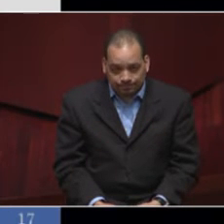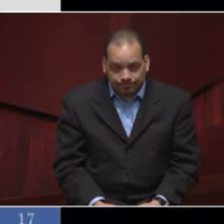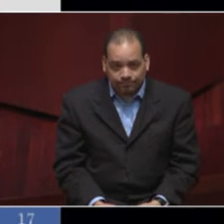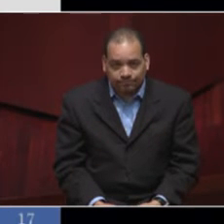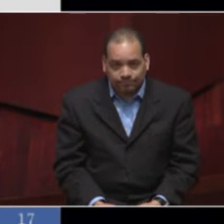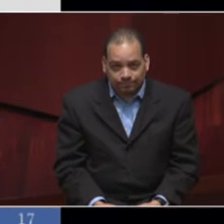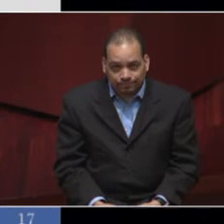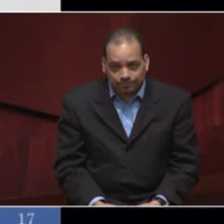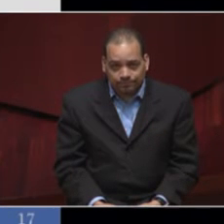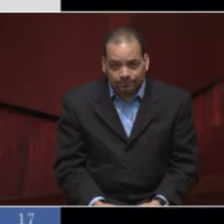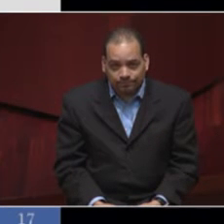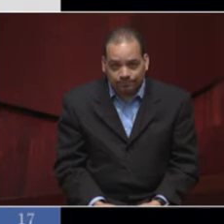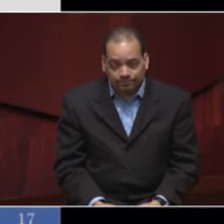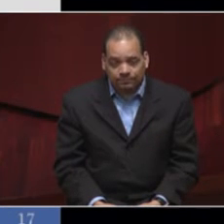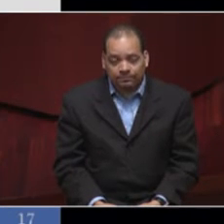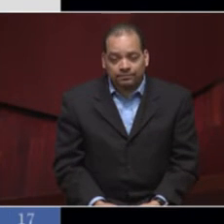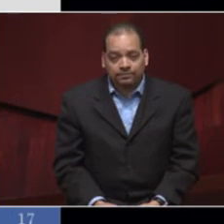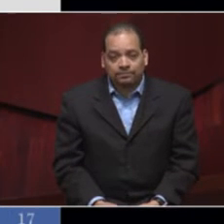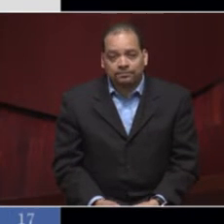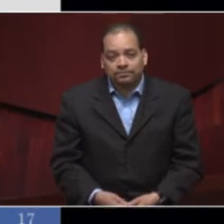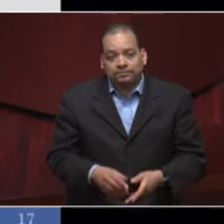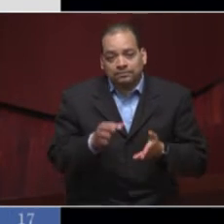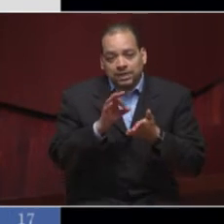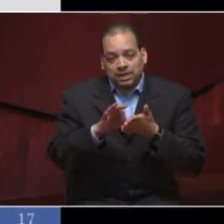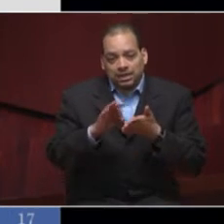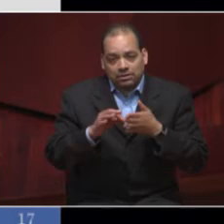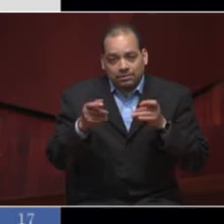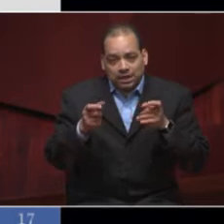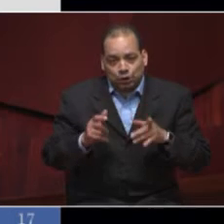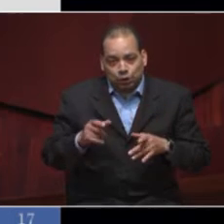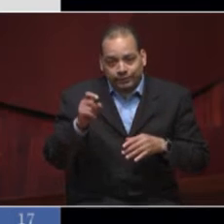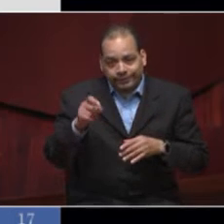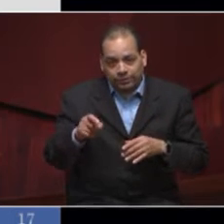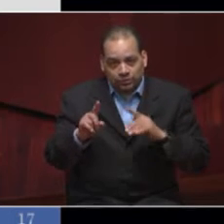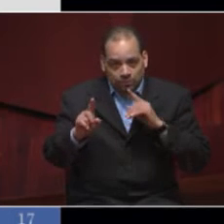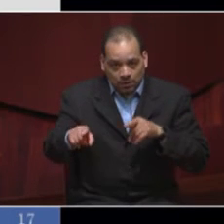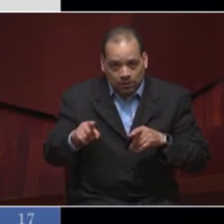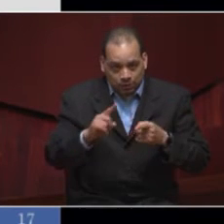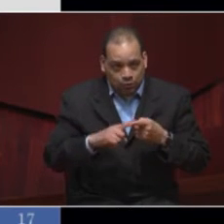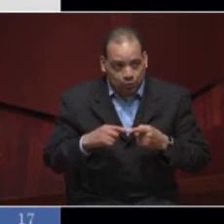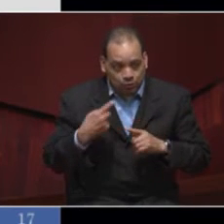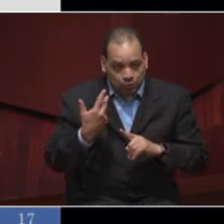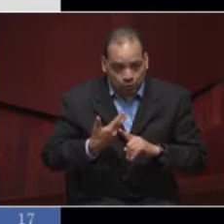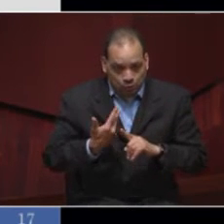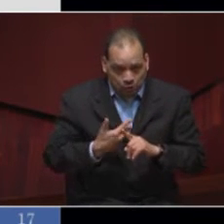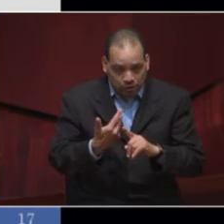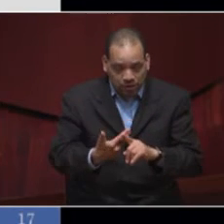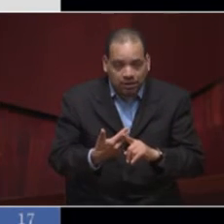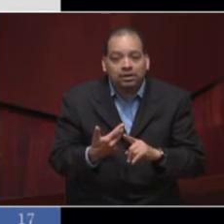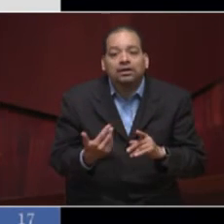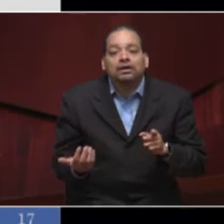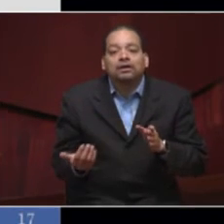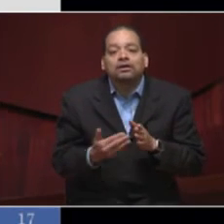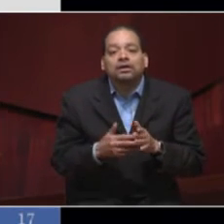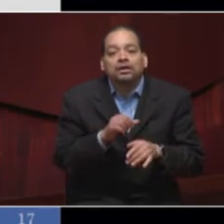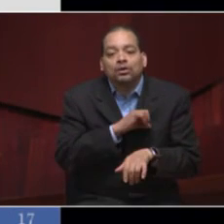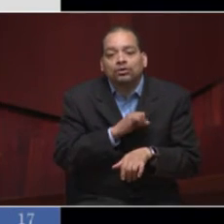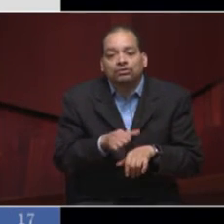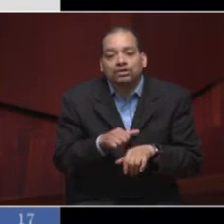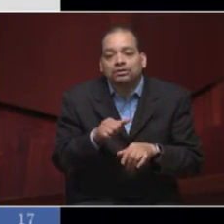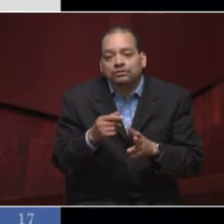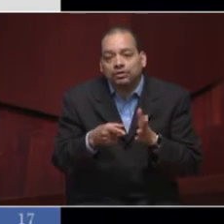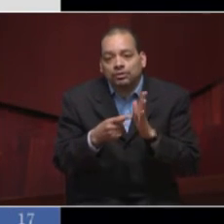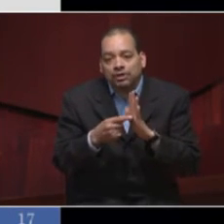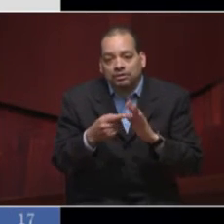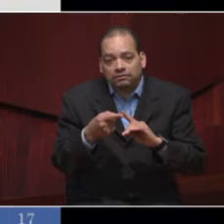need to respond to the quarterly reauthorization requests They come from the ERA help desk, and that comes